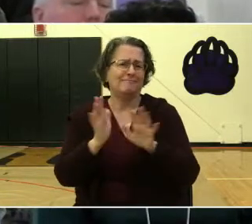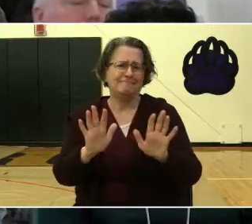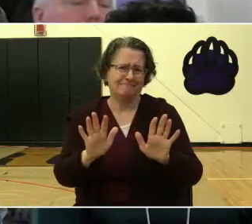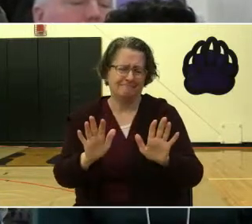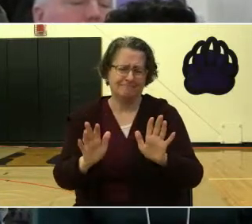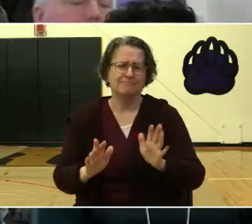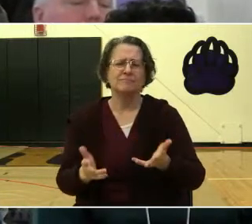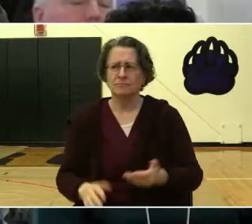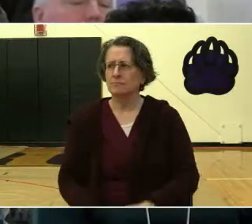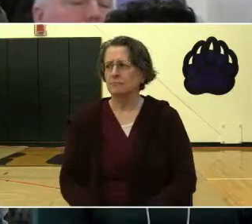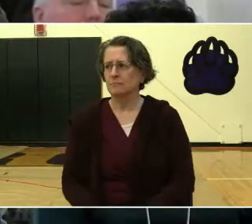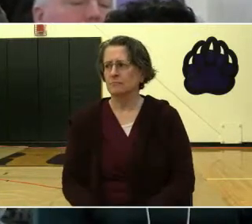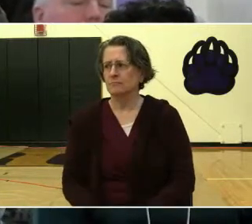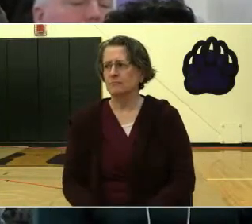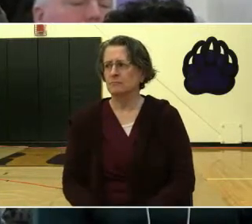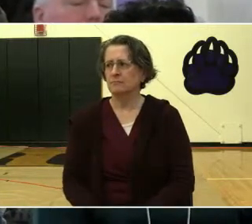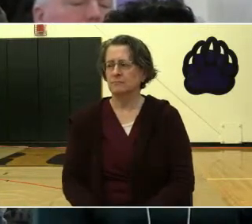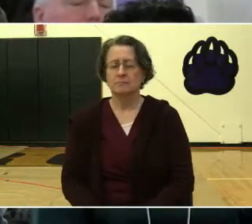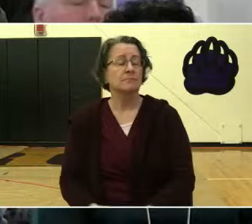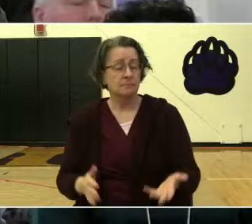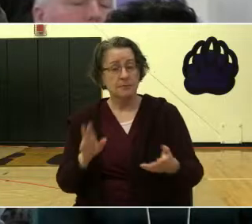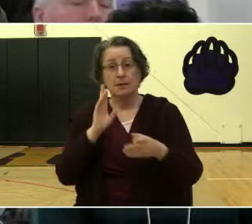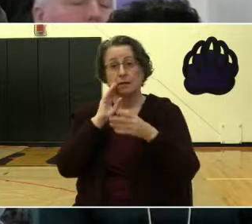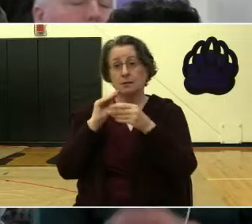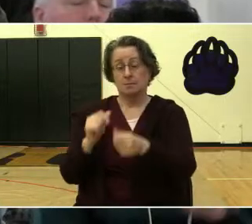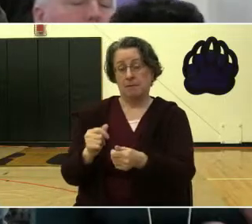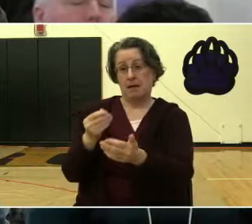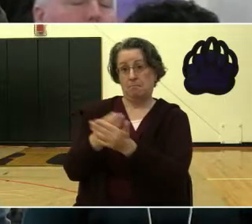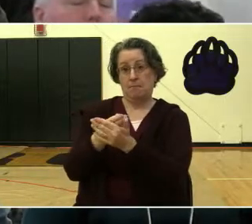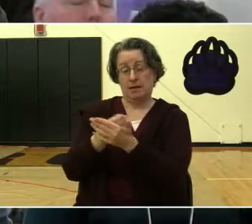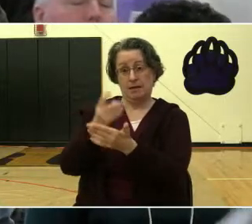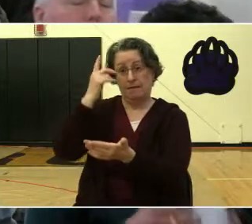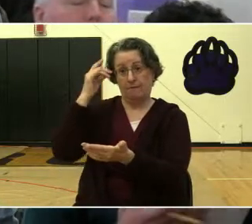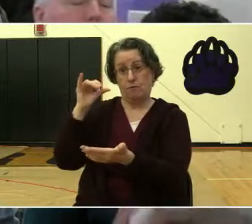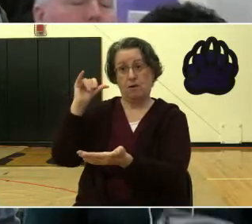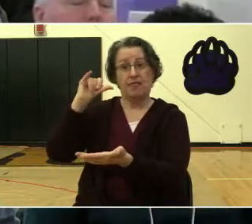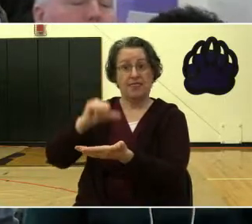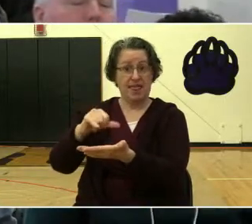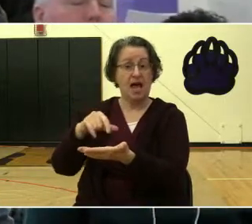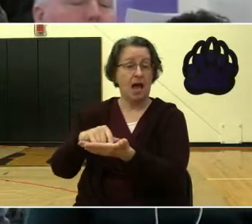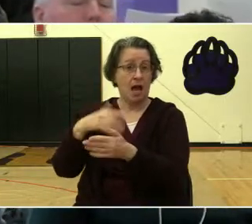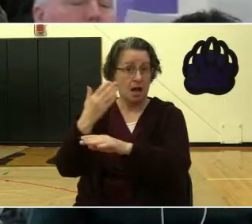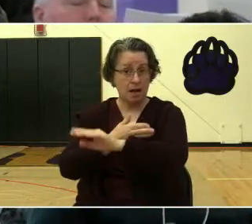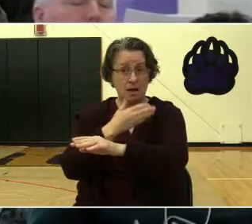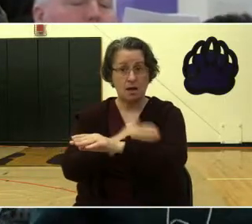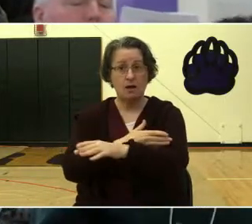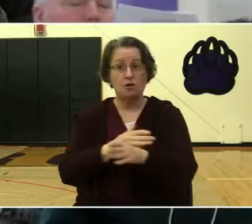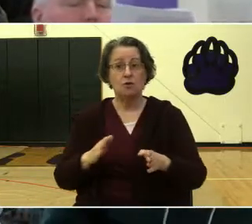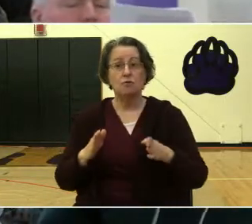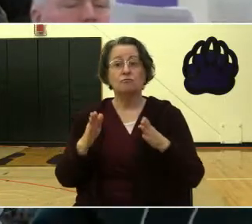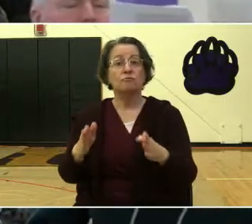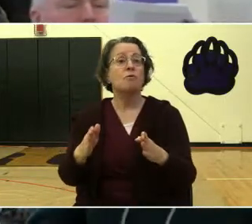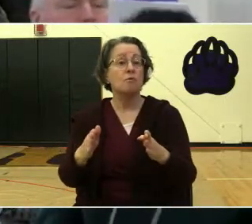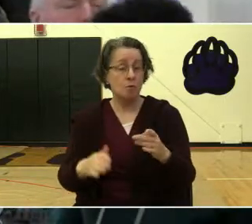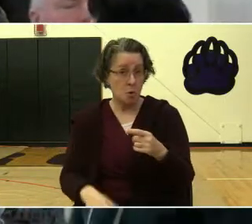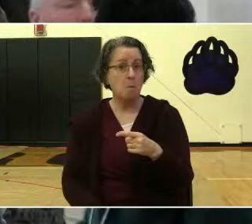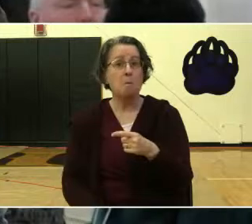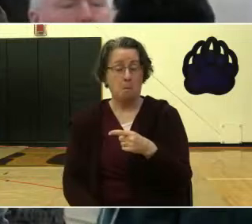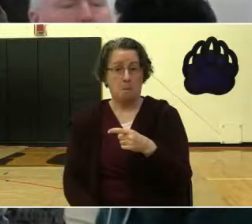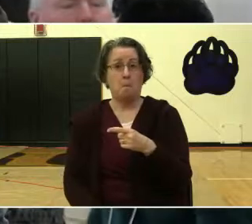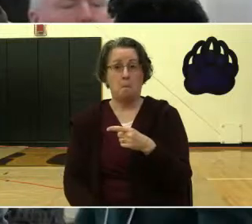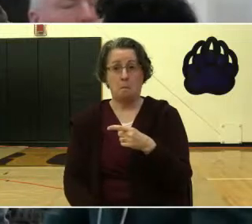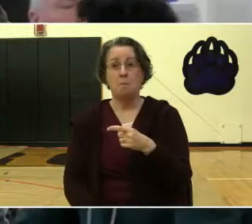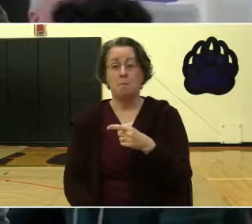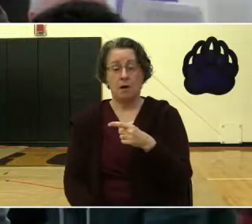uh makes you know spending money on this kind of thing on Capital Road improvements uh forward